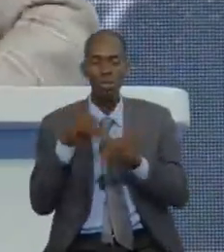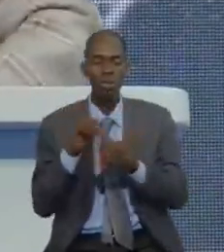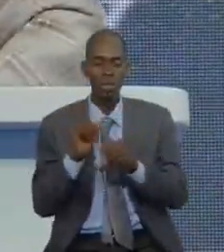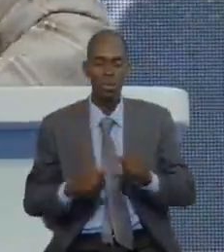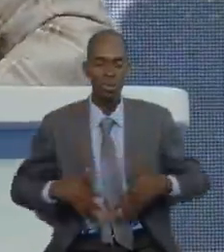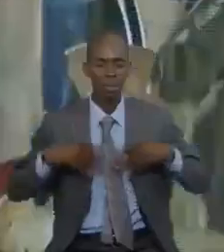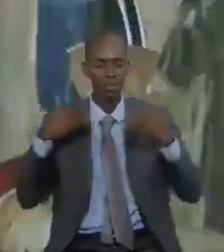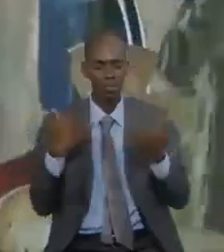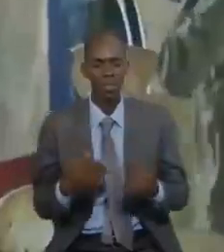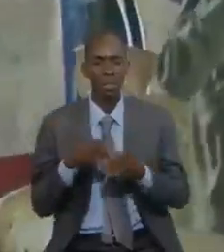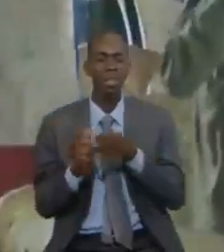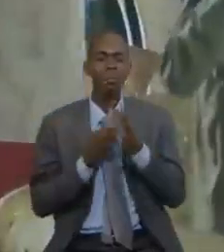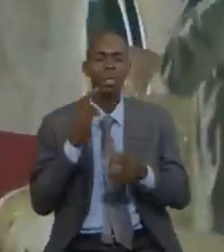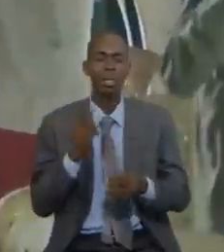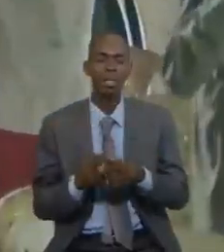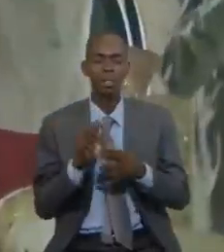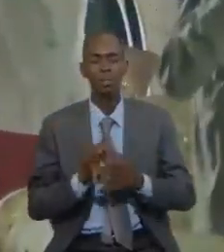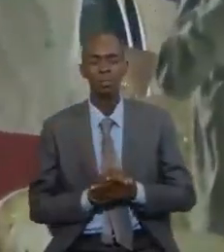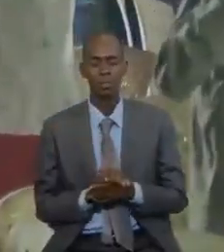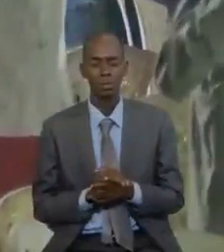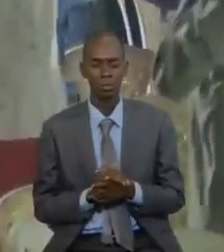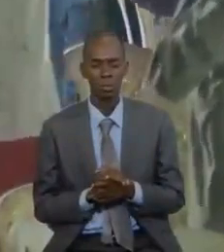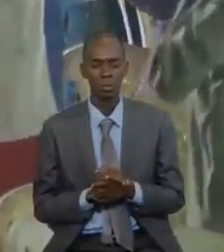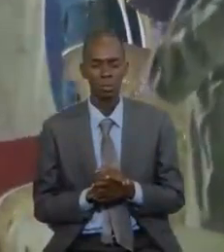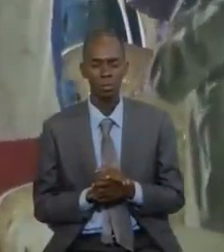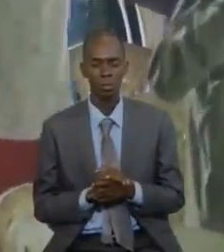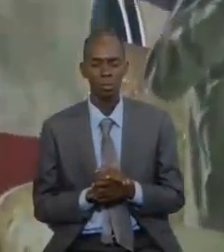in Jesus' name.